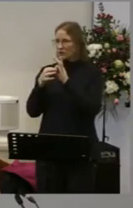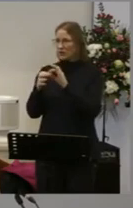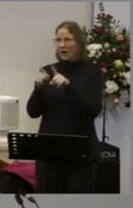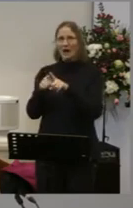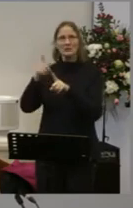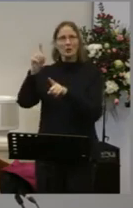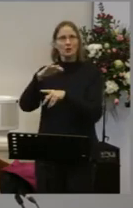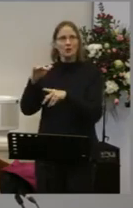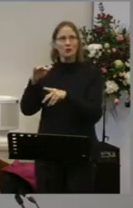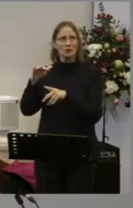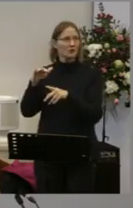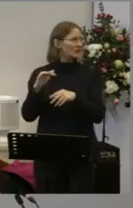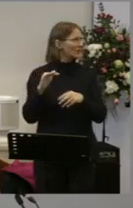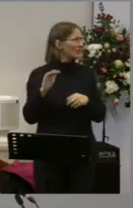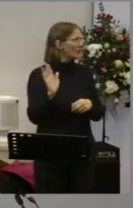You are all staring at me like this